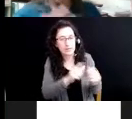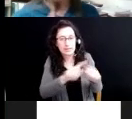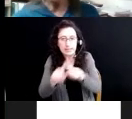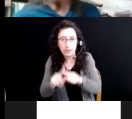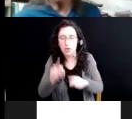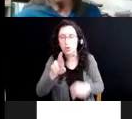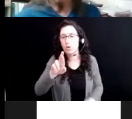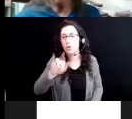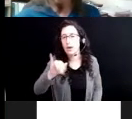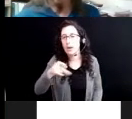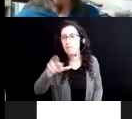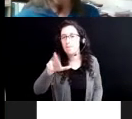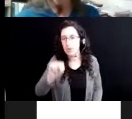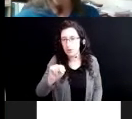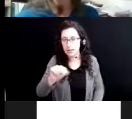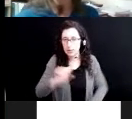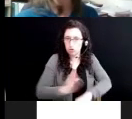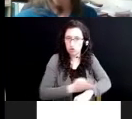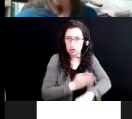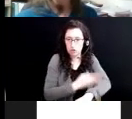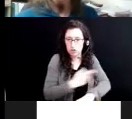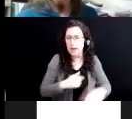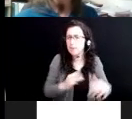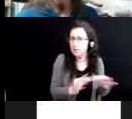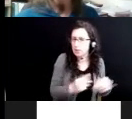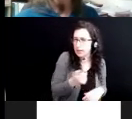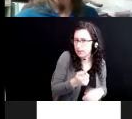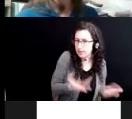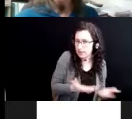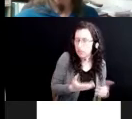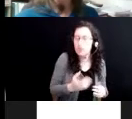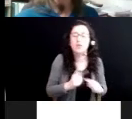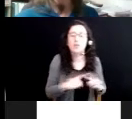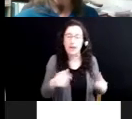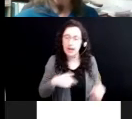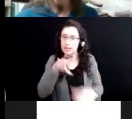and I've talked about riparian restoration in this presentation, and